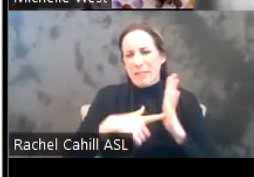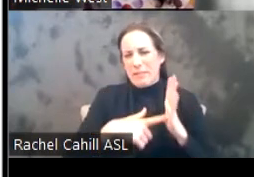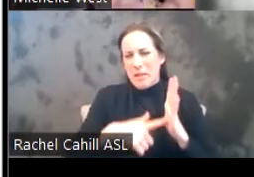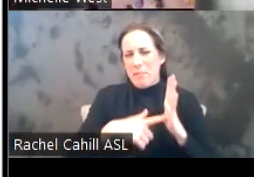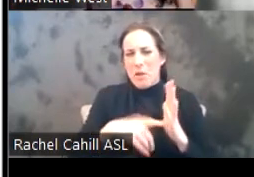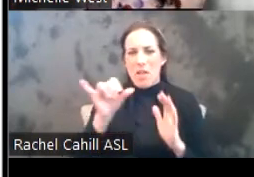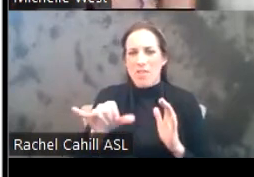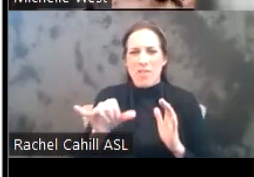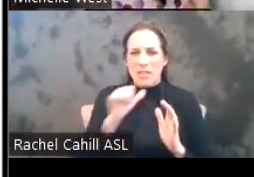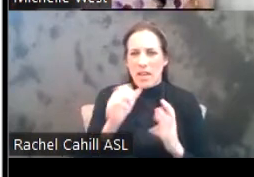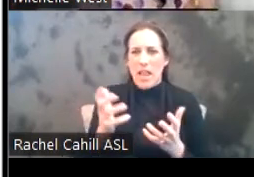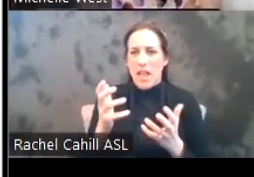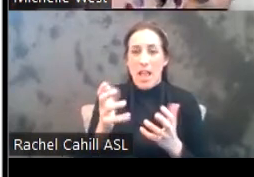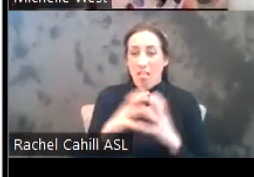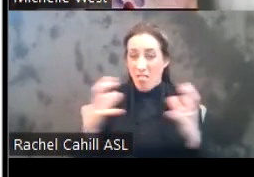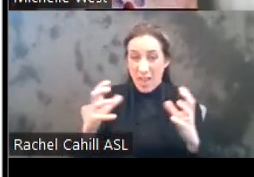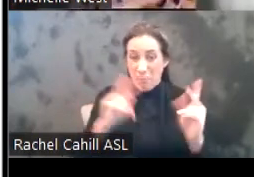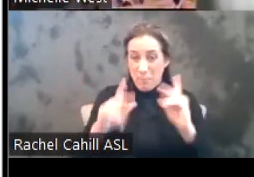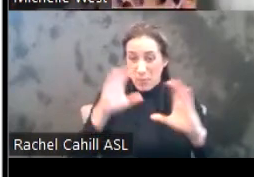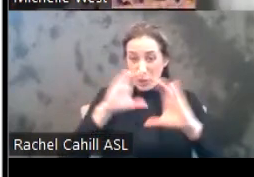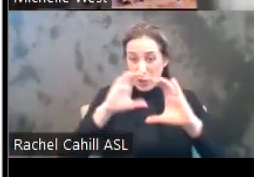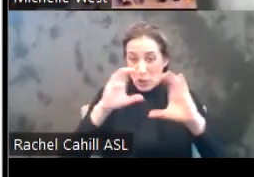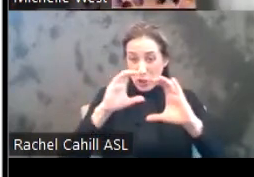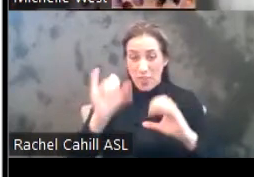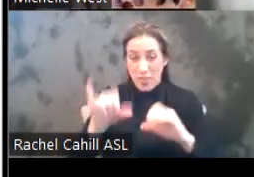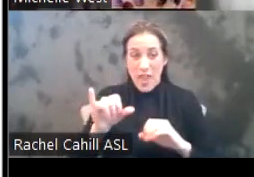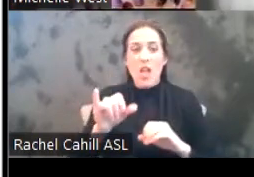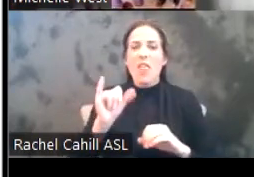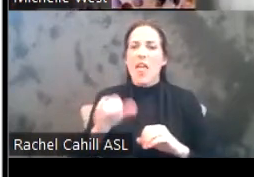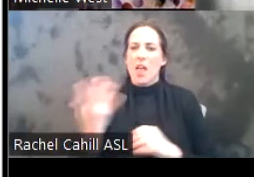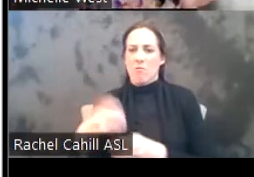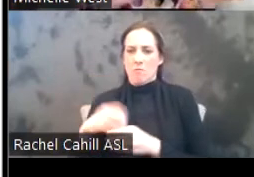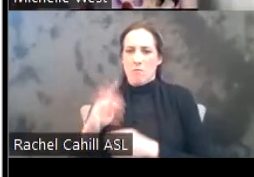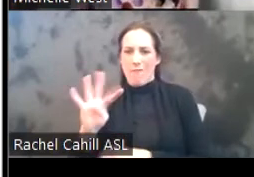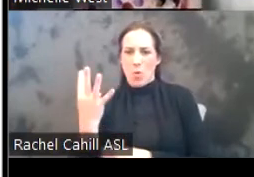not heavily searched. And so they're going to fall within that $4